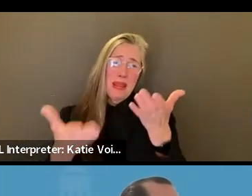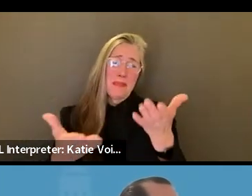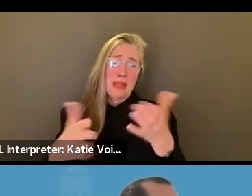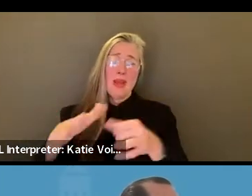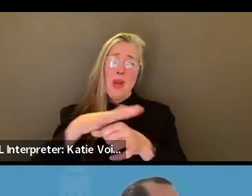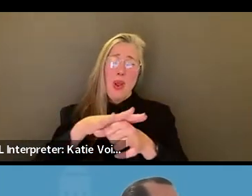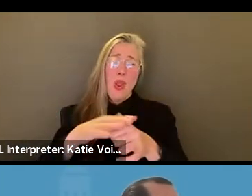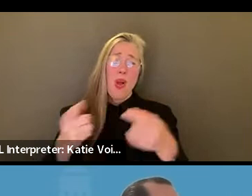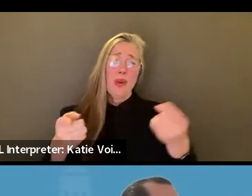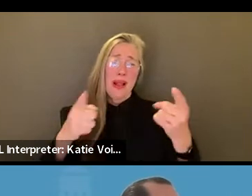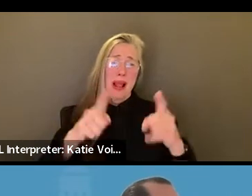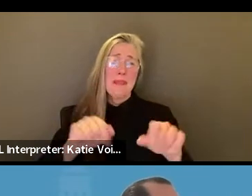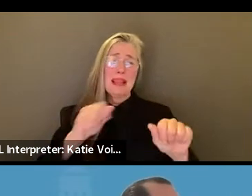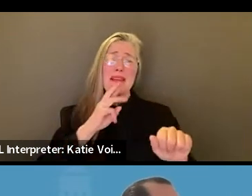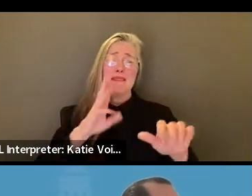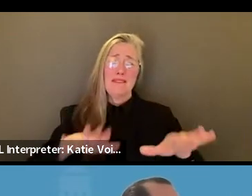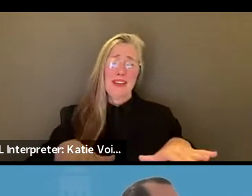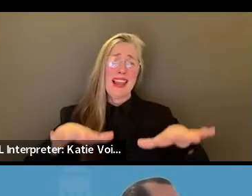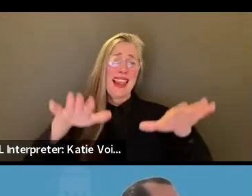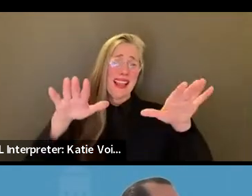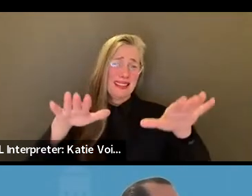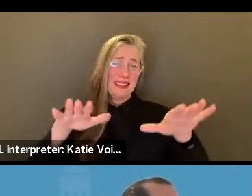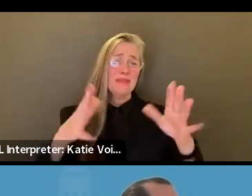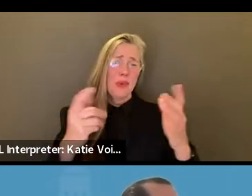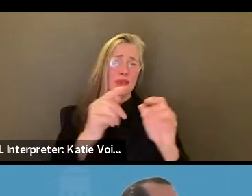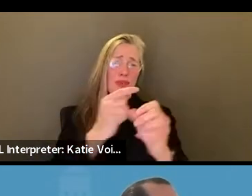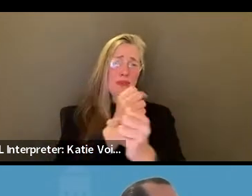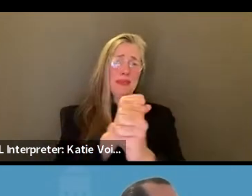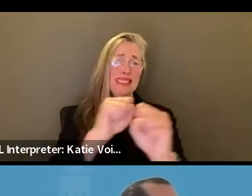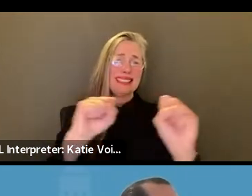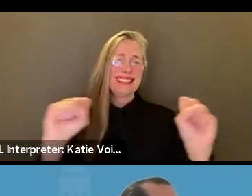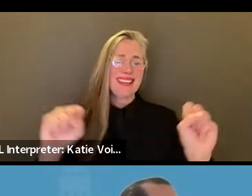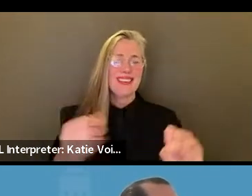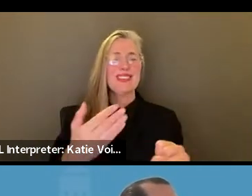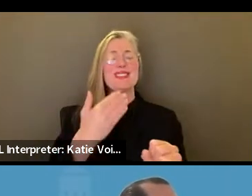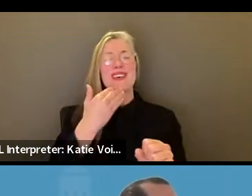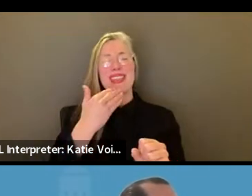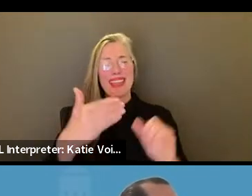thank you and welcome. So now we're going to have language access.